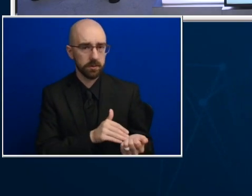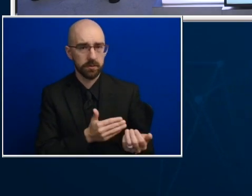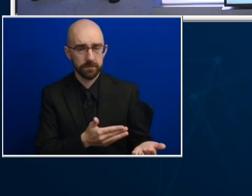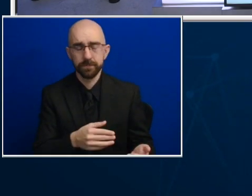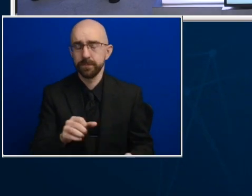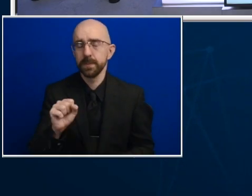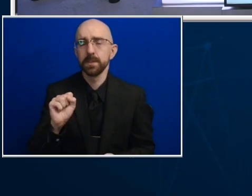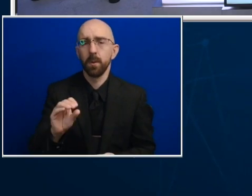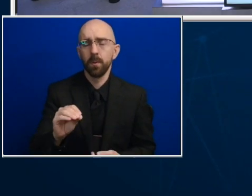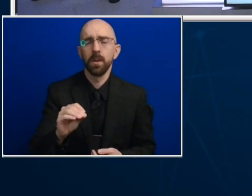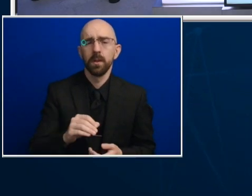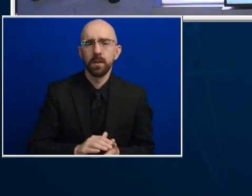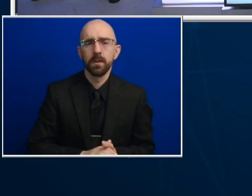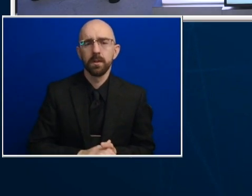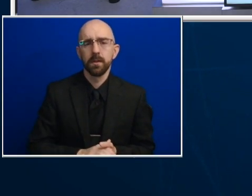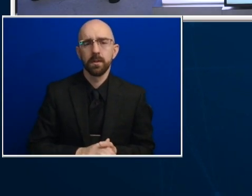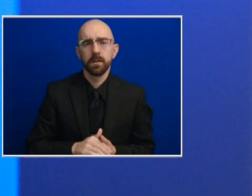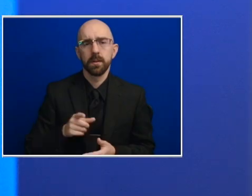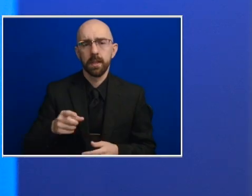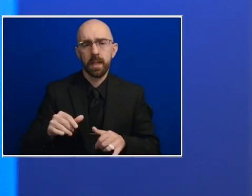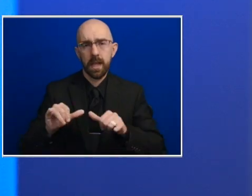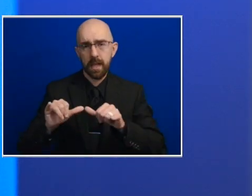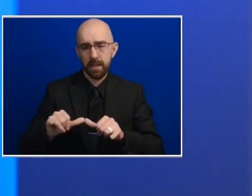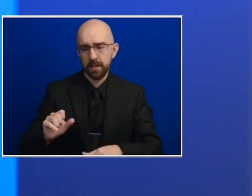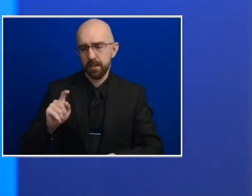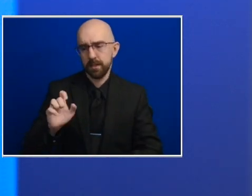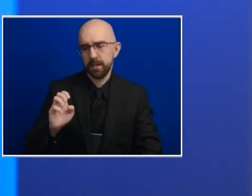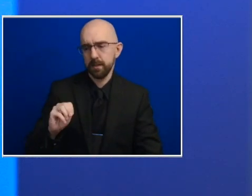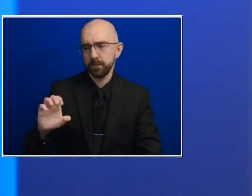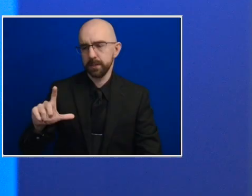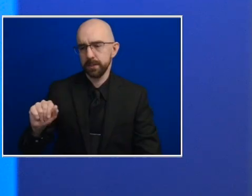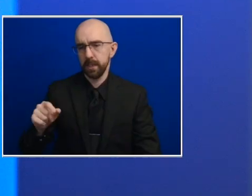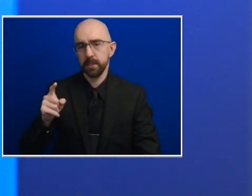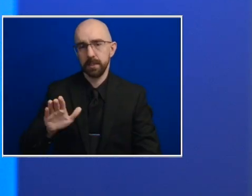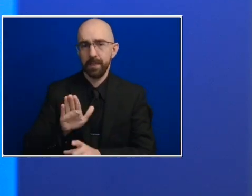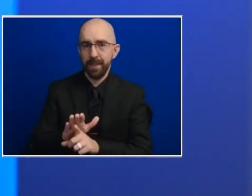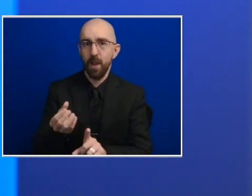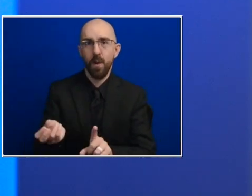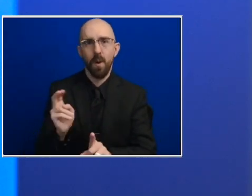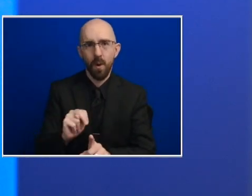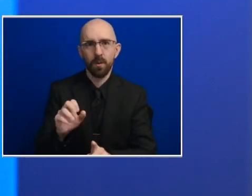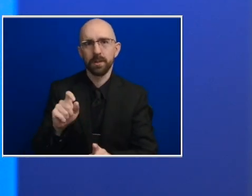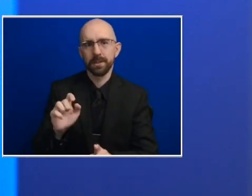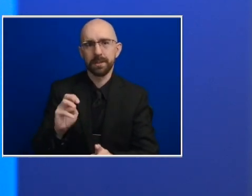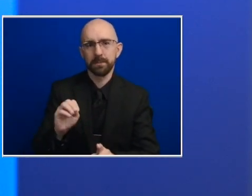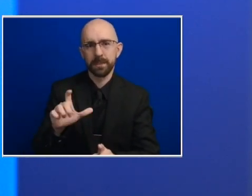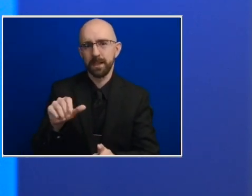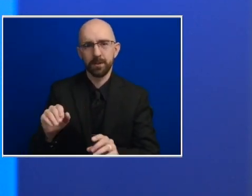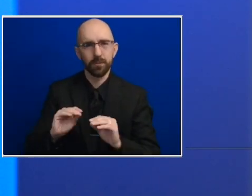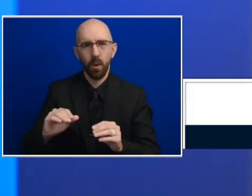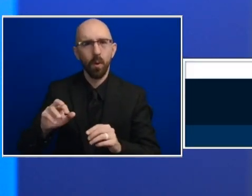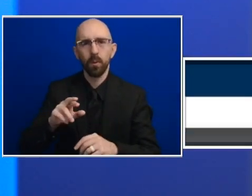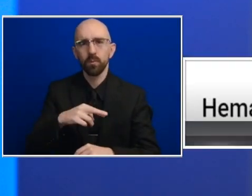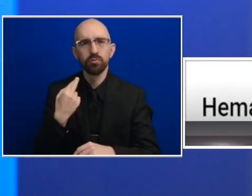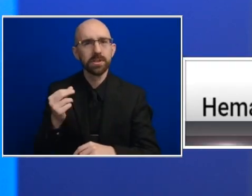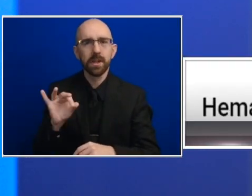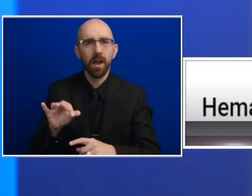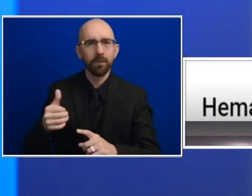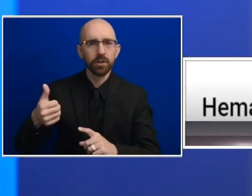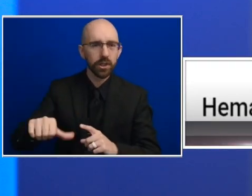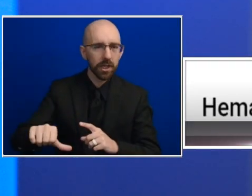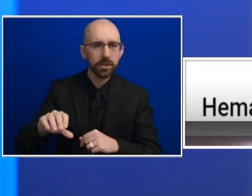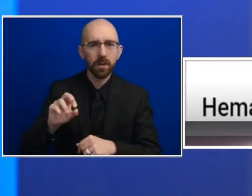the engineered stem cells are patient's own stem cells. So there's no risk of rejection or autoimmune